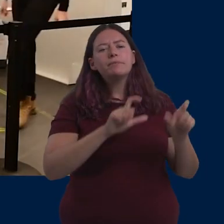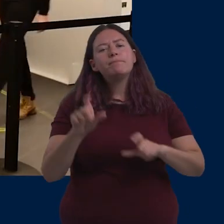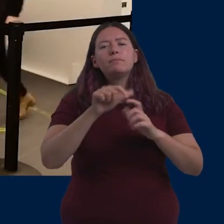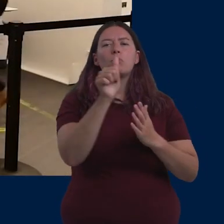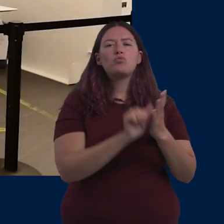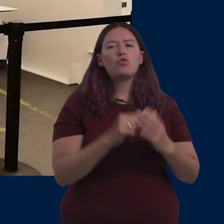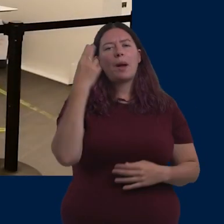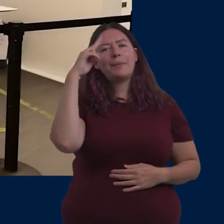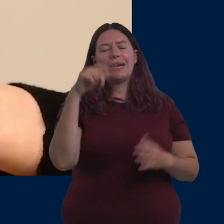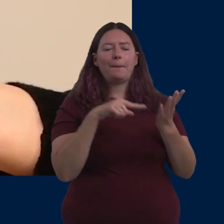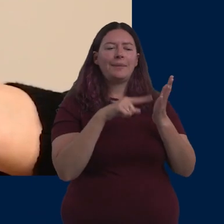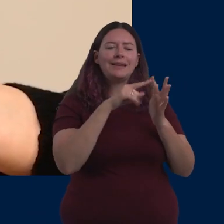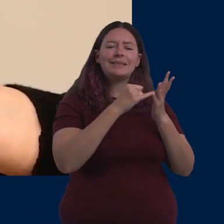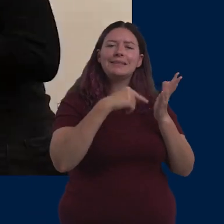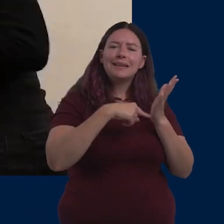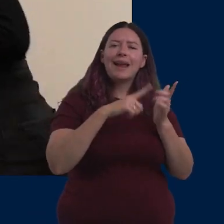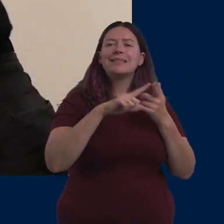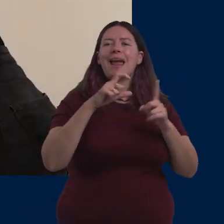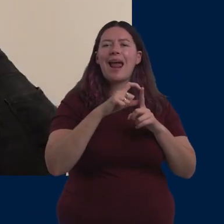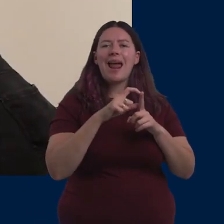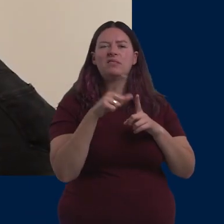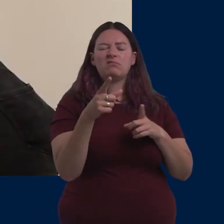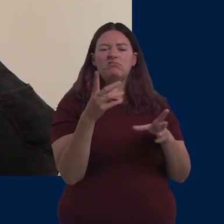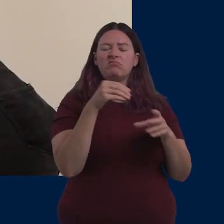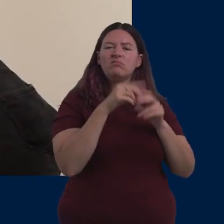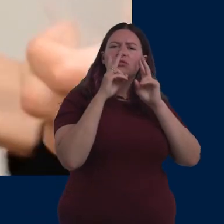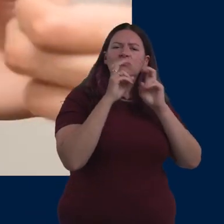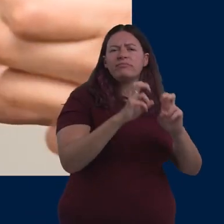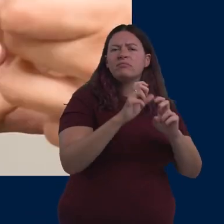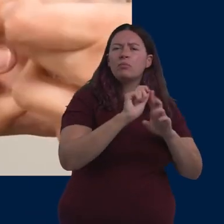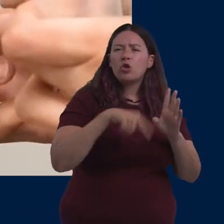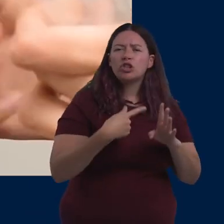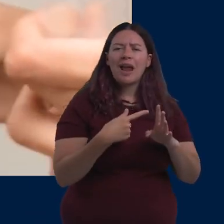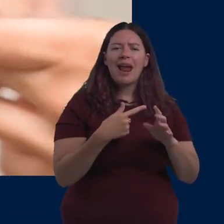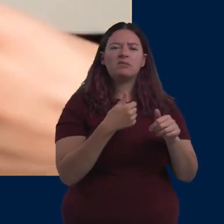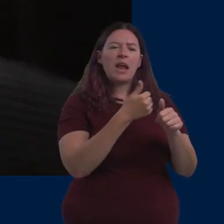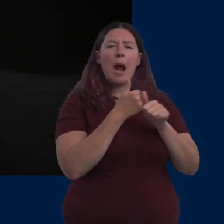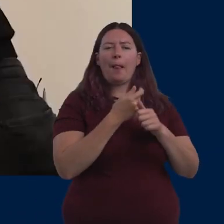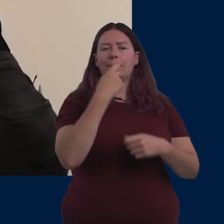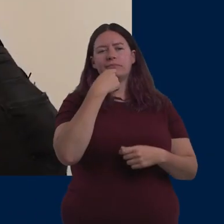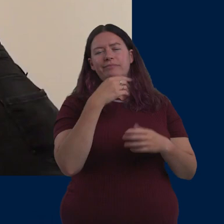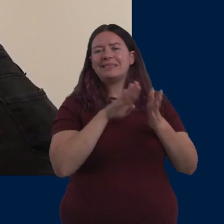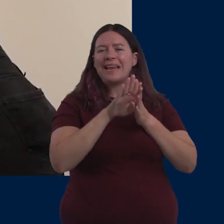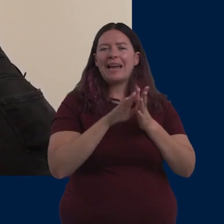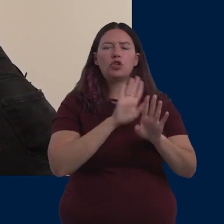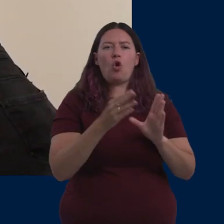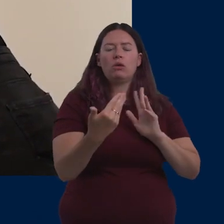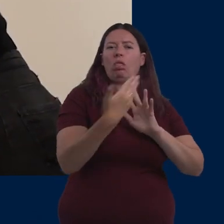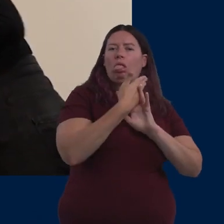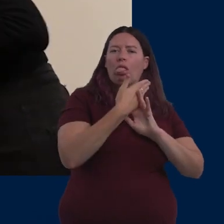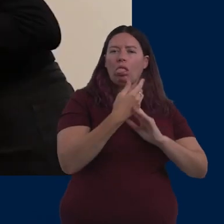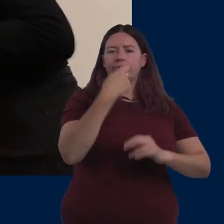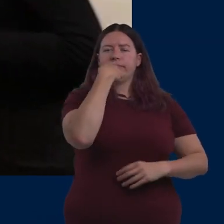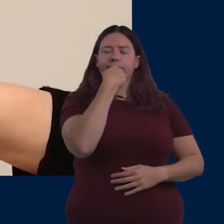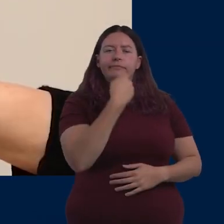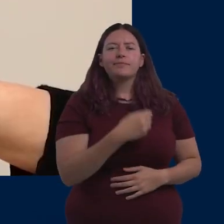of testing called TestEd, which involves a research project that aims to make easily accessible, non-invasive testing available to all students